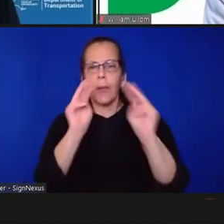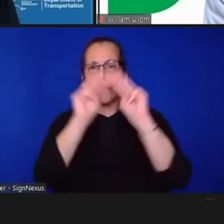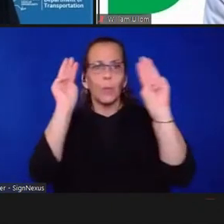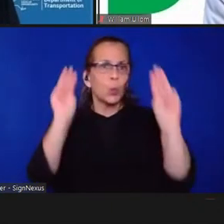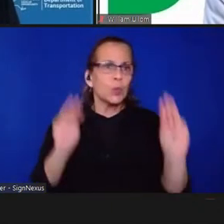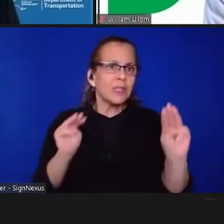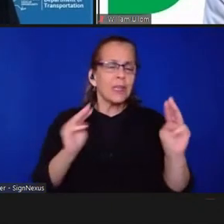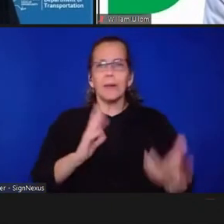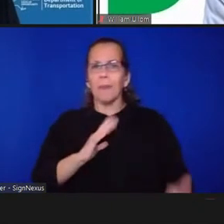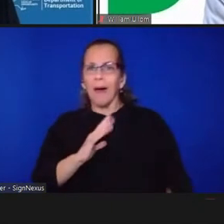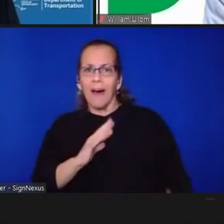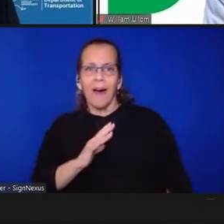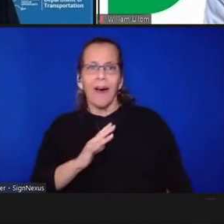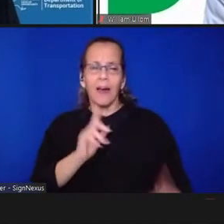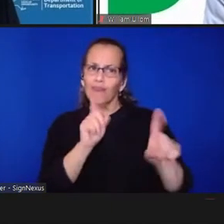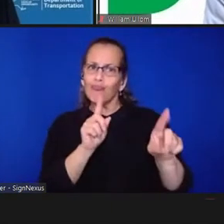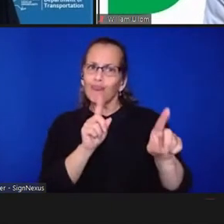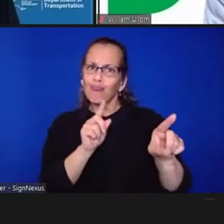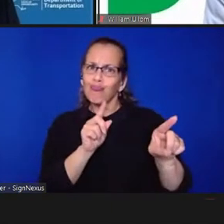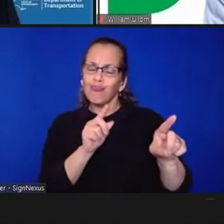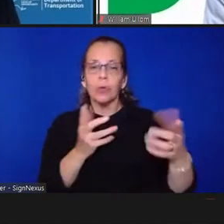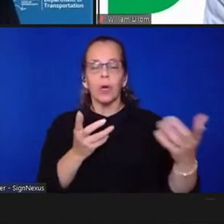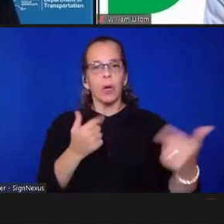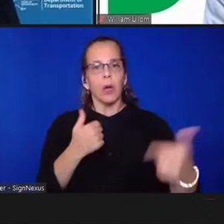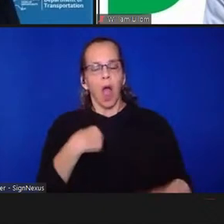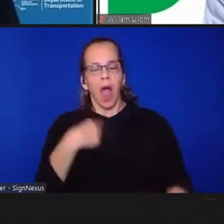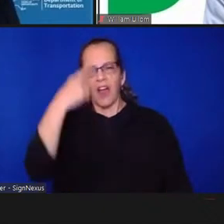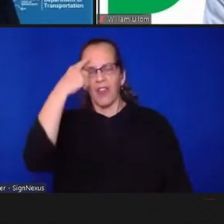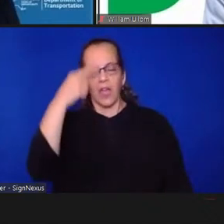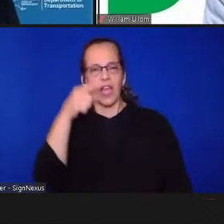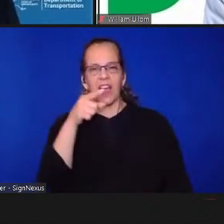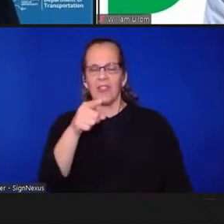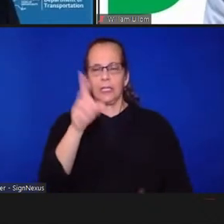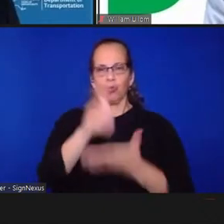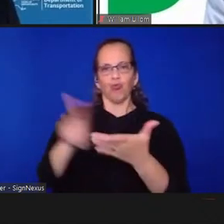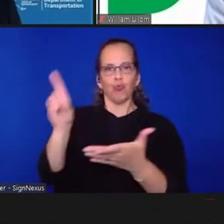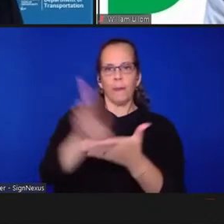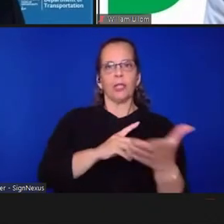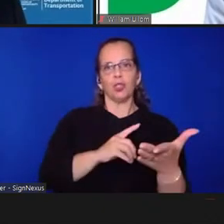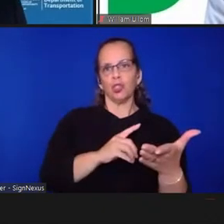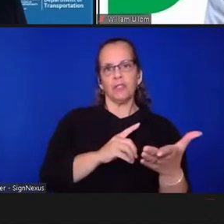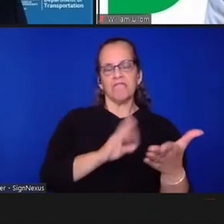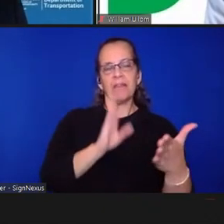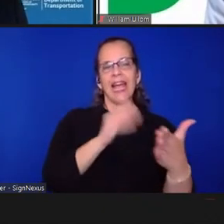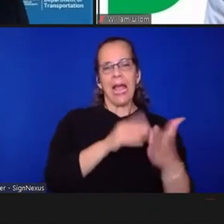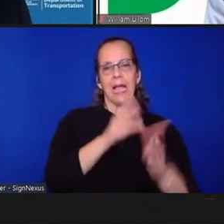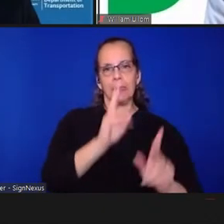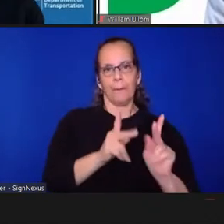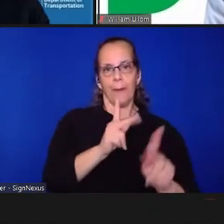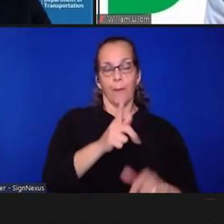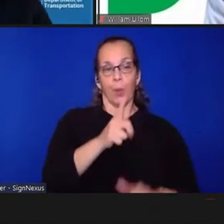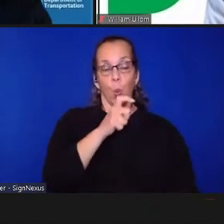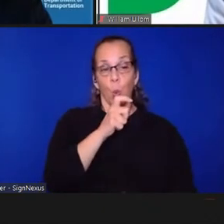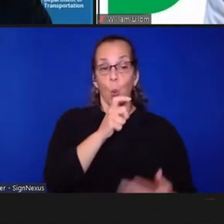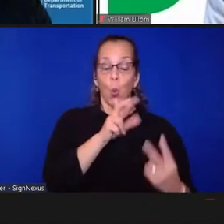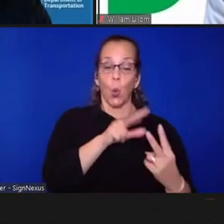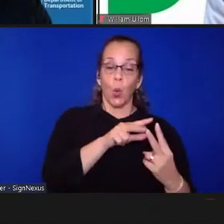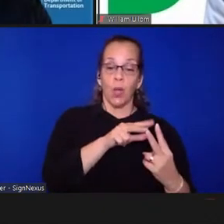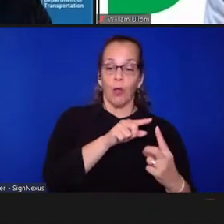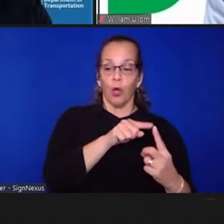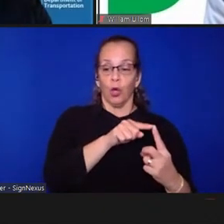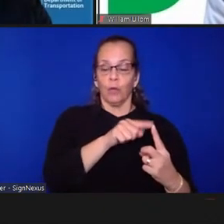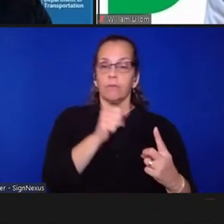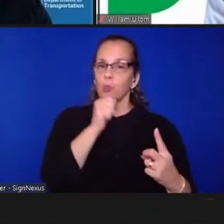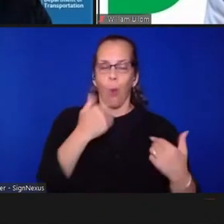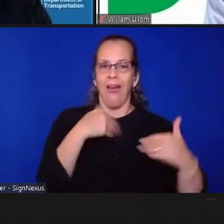in Manhattan I really think this is discriminatory against people who either don't have access to public